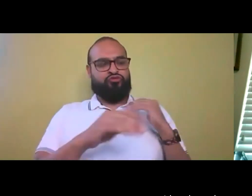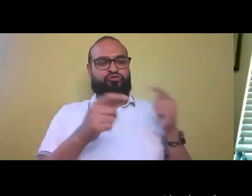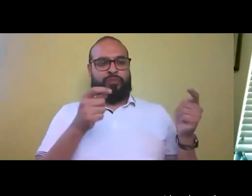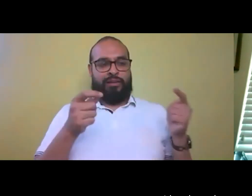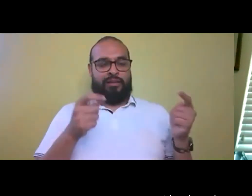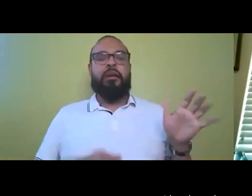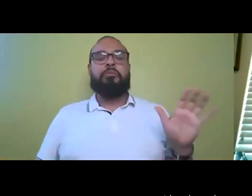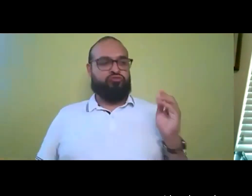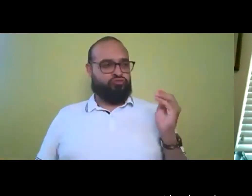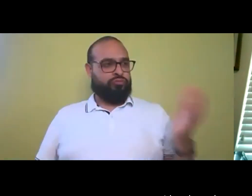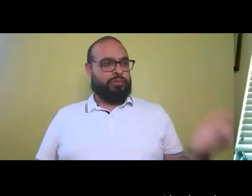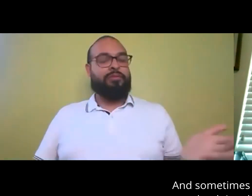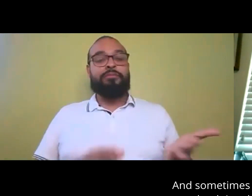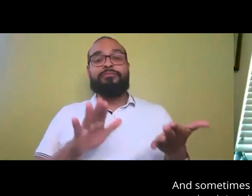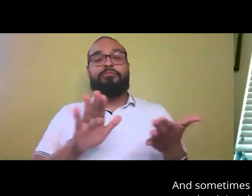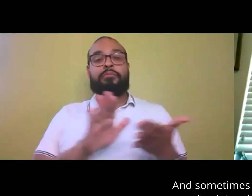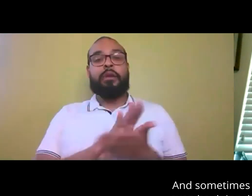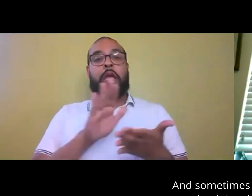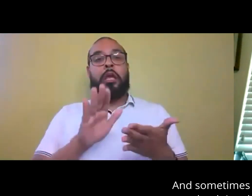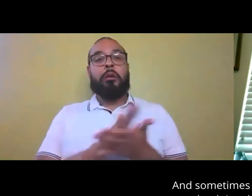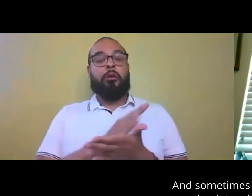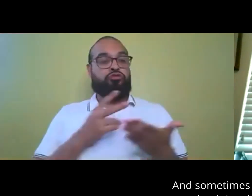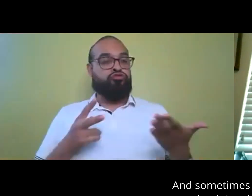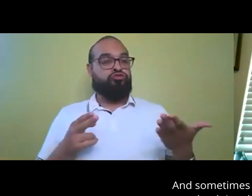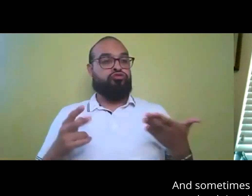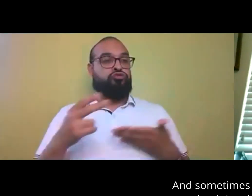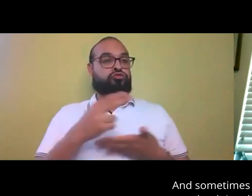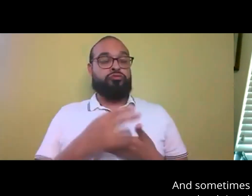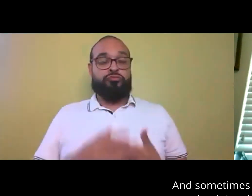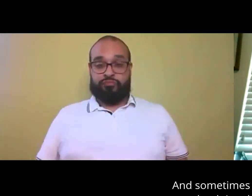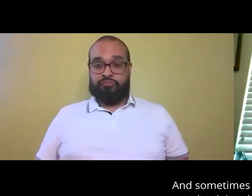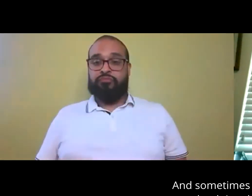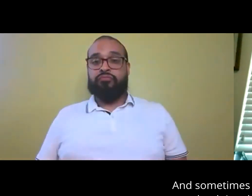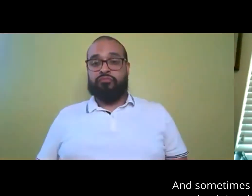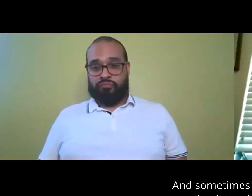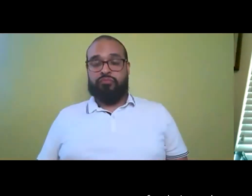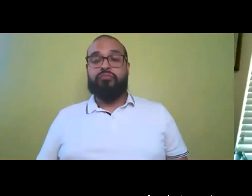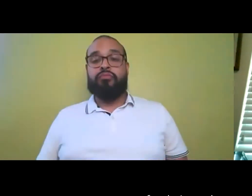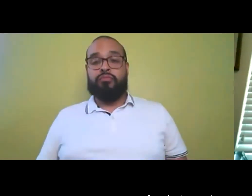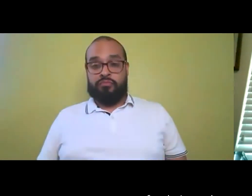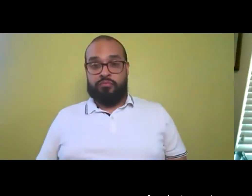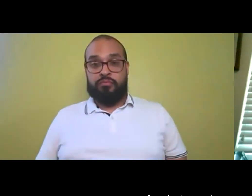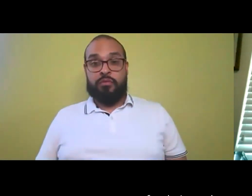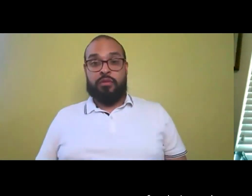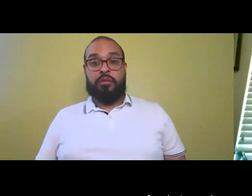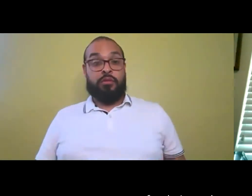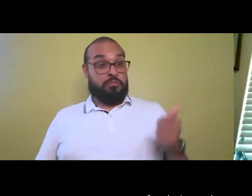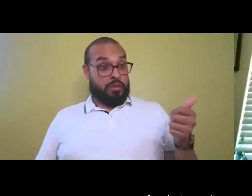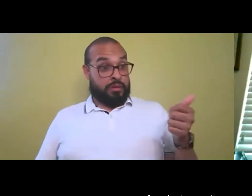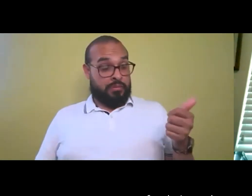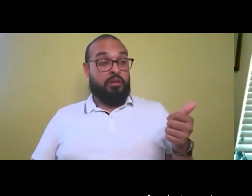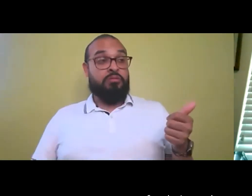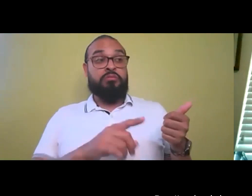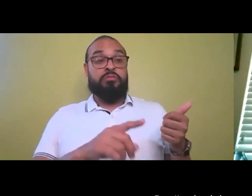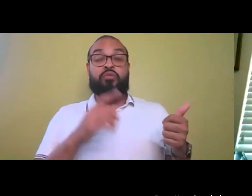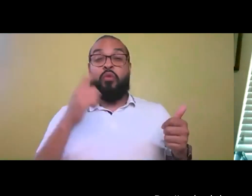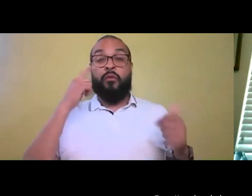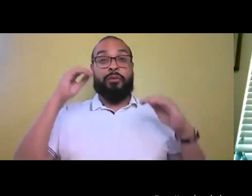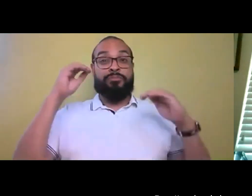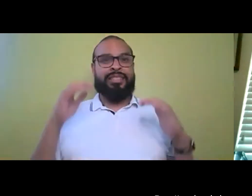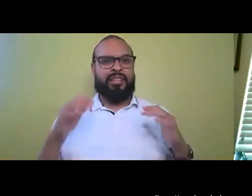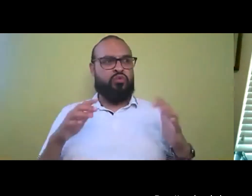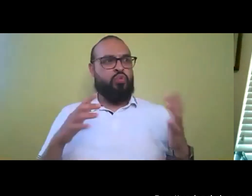have paper to cut. And sometimes they can even be doing the cutting for their teachers as they get older. But